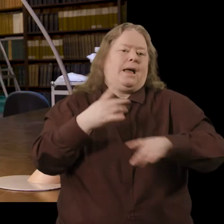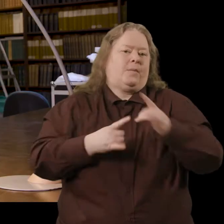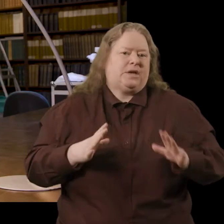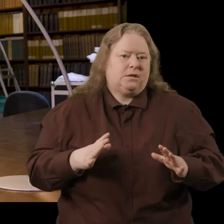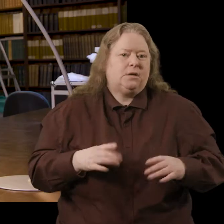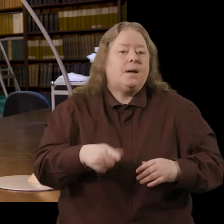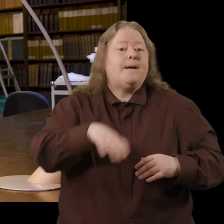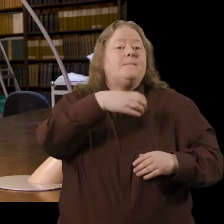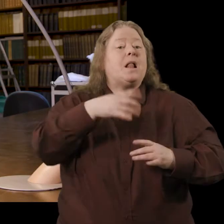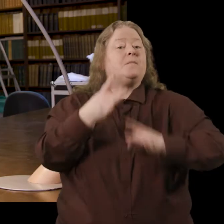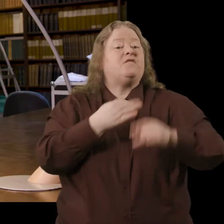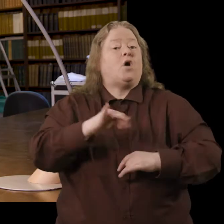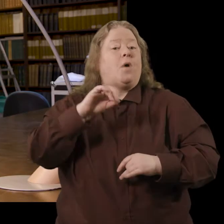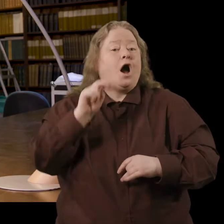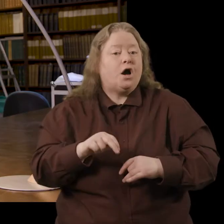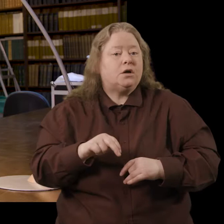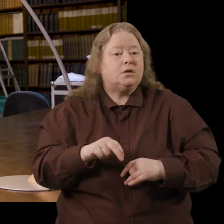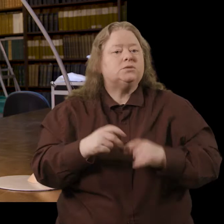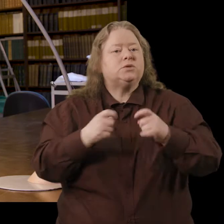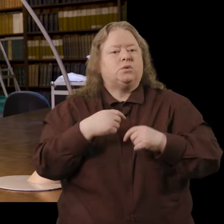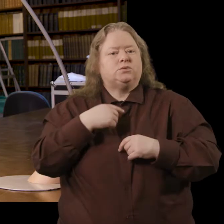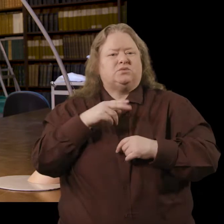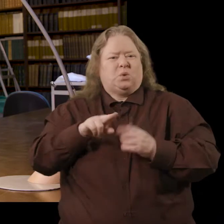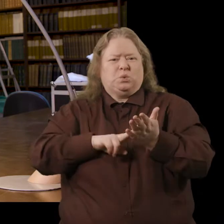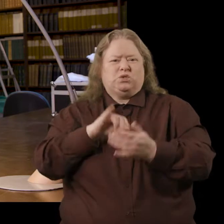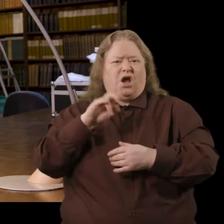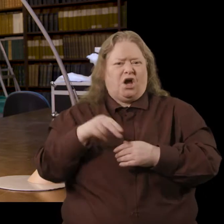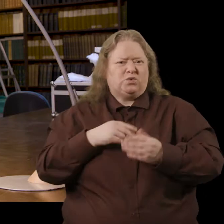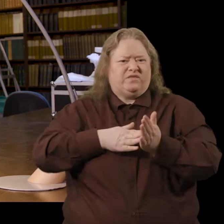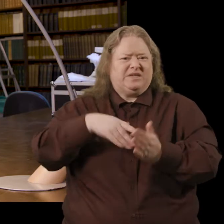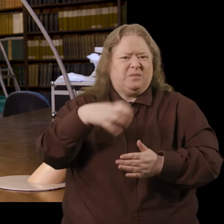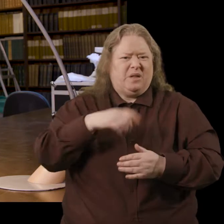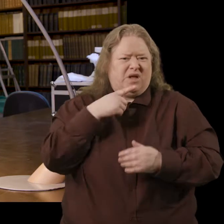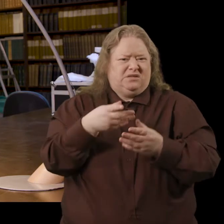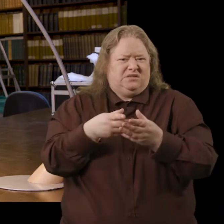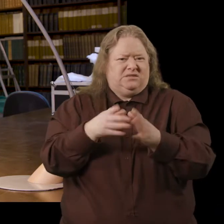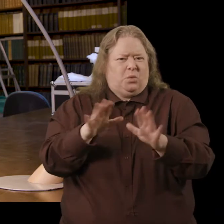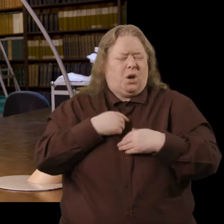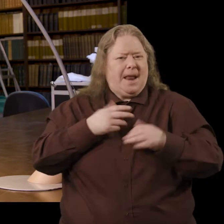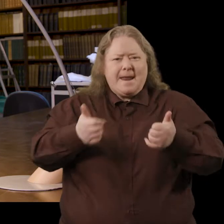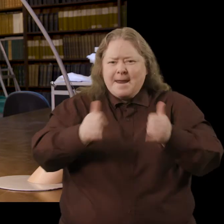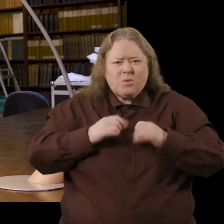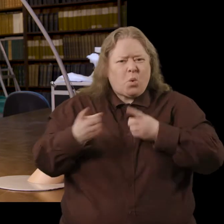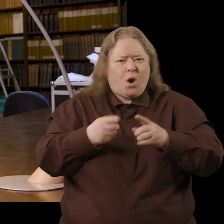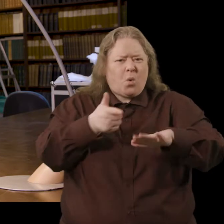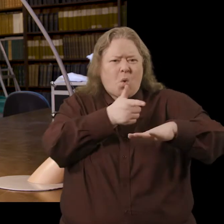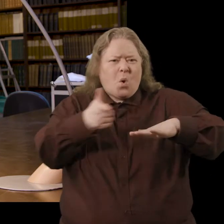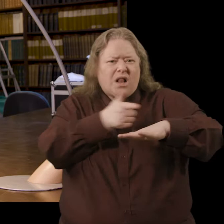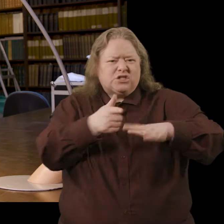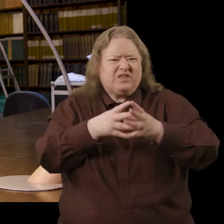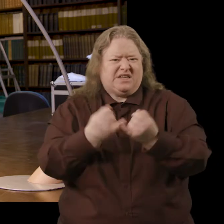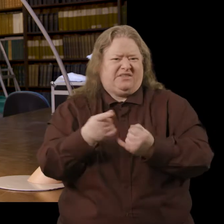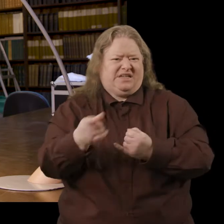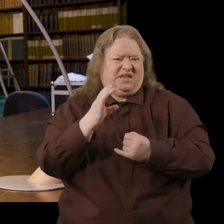bell is made from iron, but we wouldn't use iron to fix the bell because it's too heavy, and we're not able to work with welders and things like